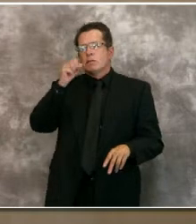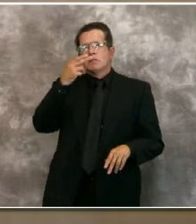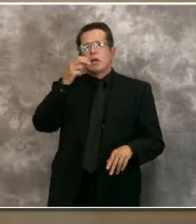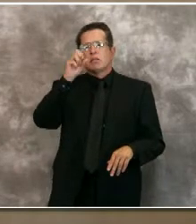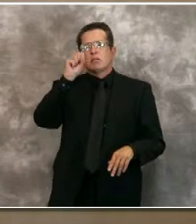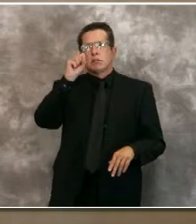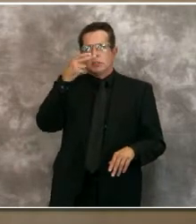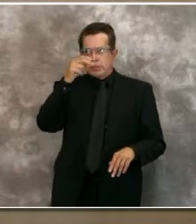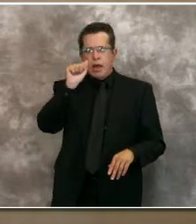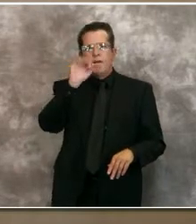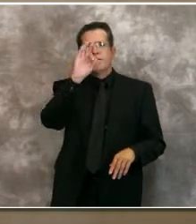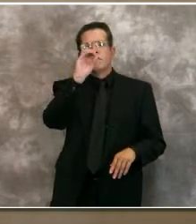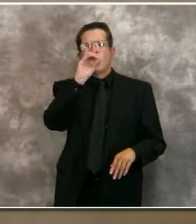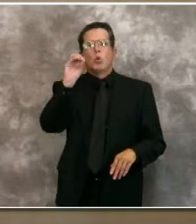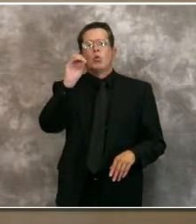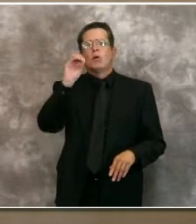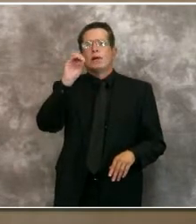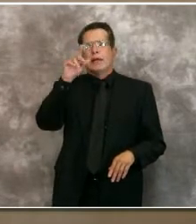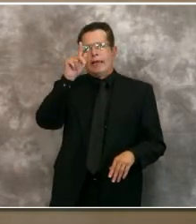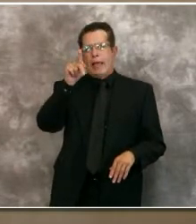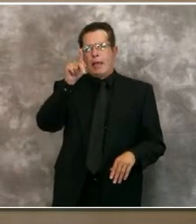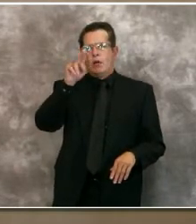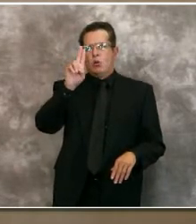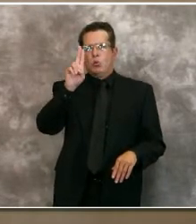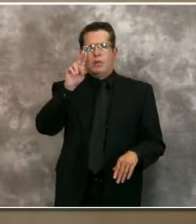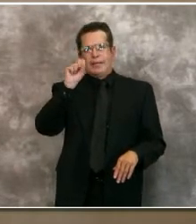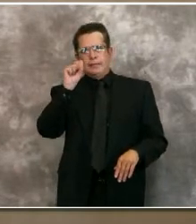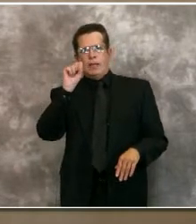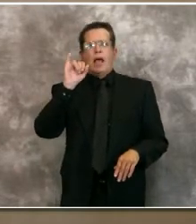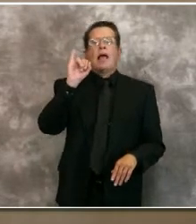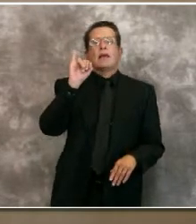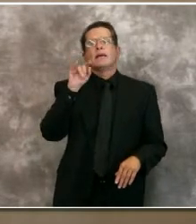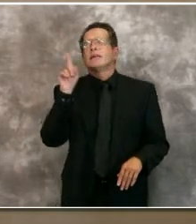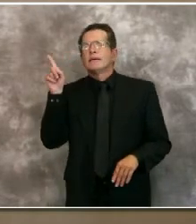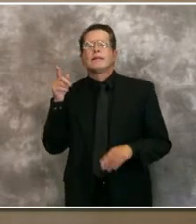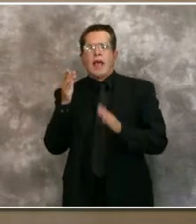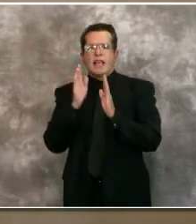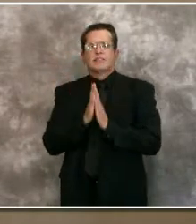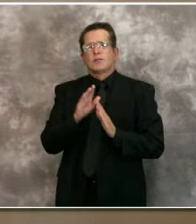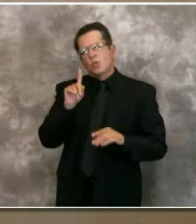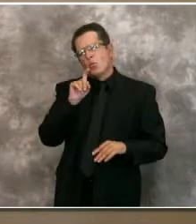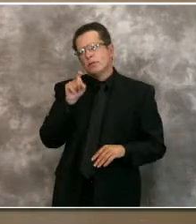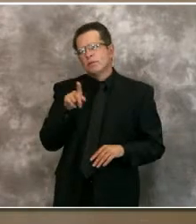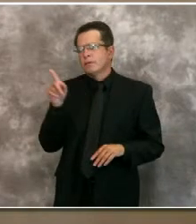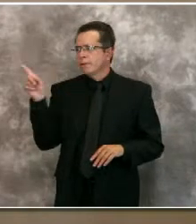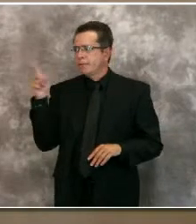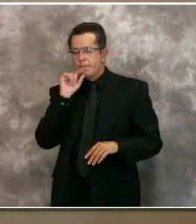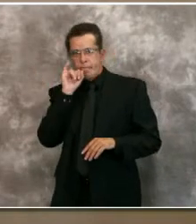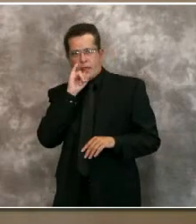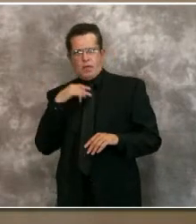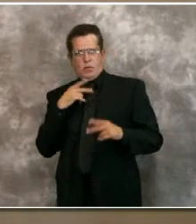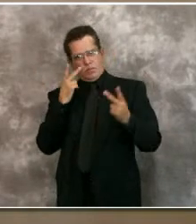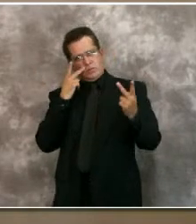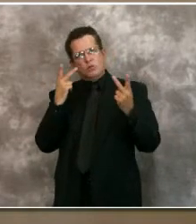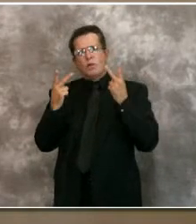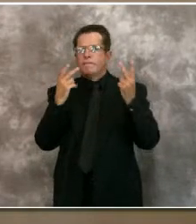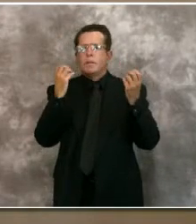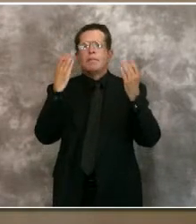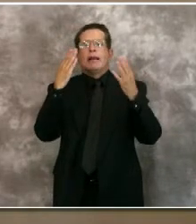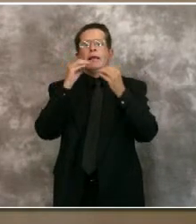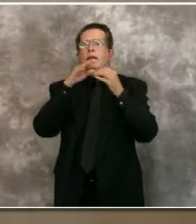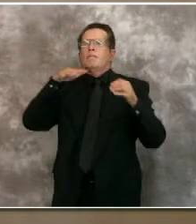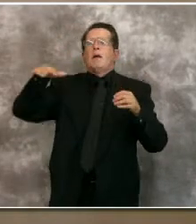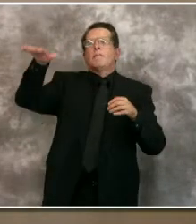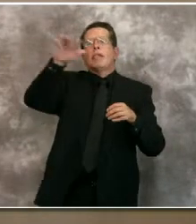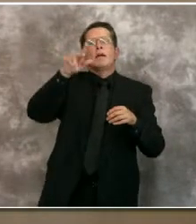from KUSI. I know you've talked about it a little bit, but she asks, I've observed that many people in public spaces, like in